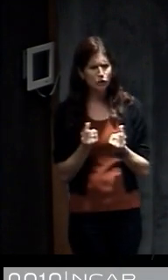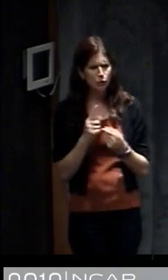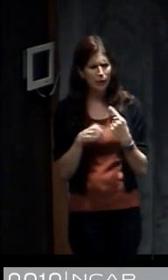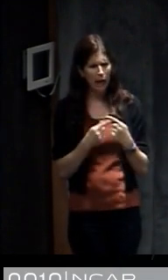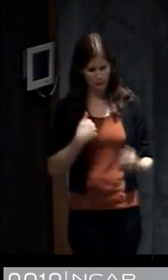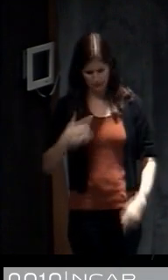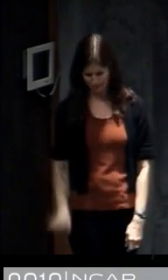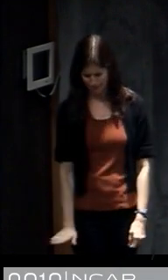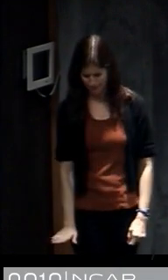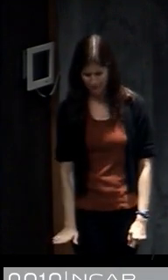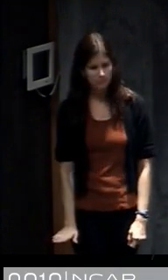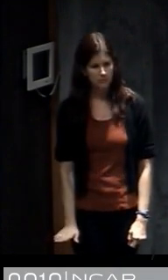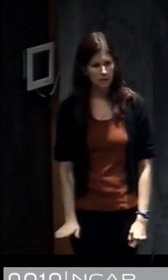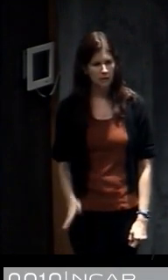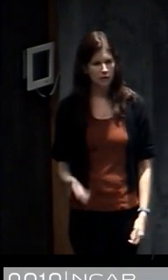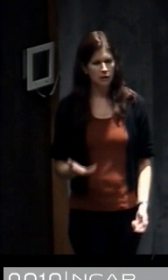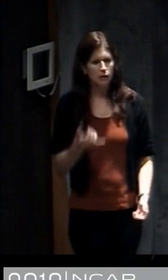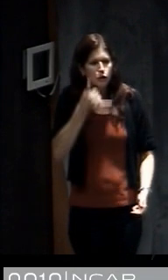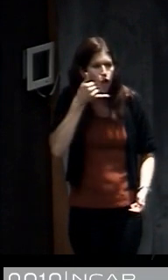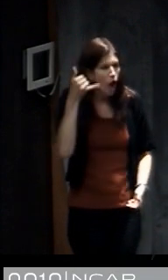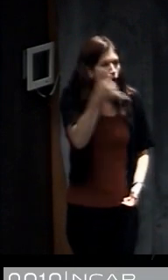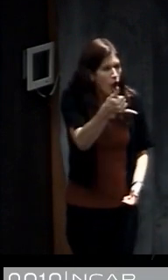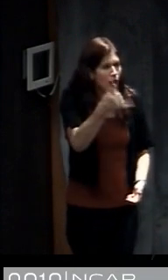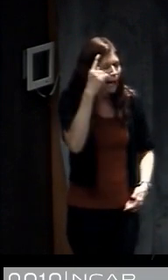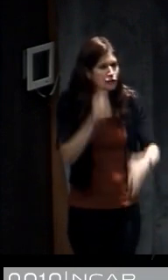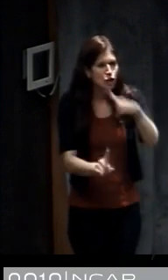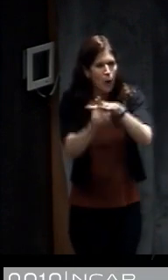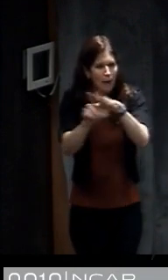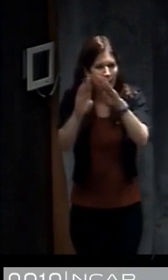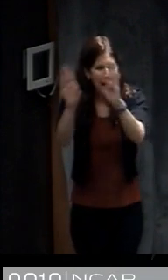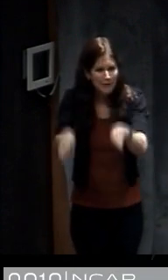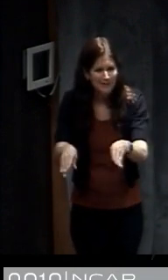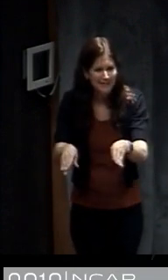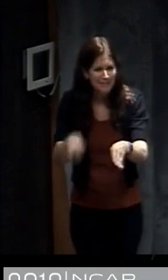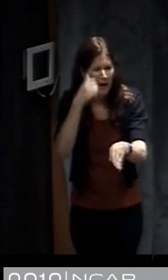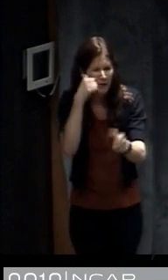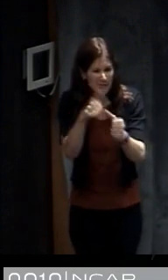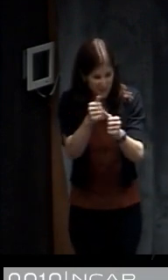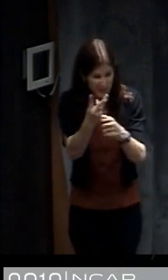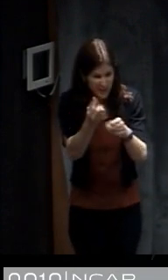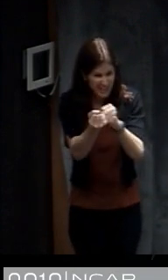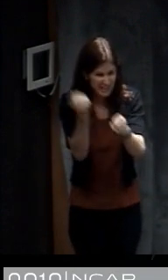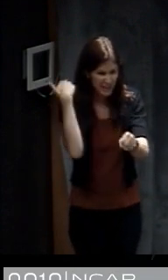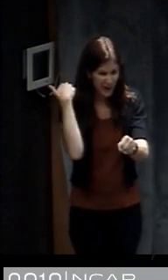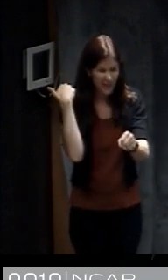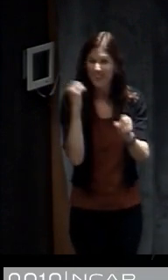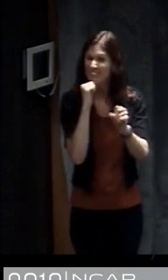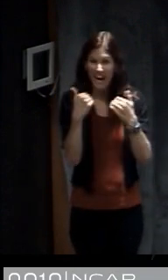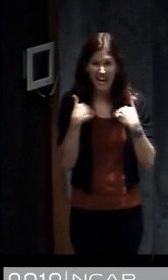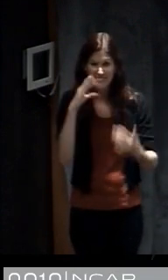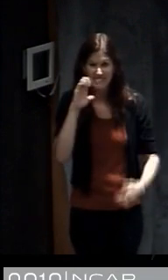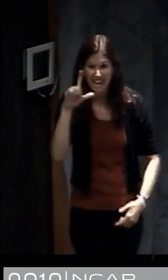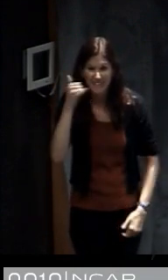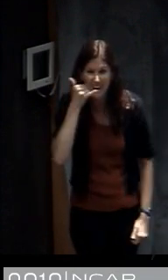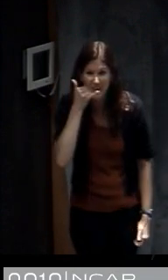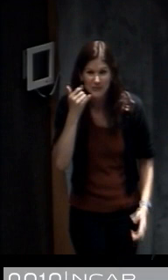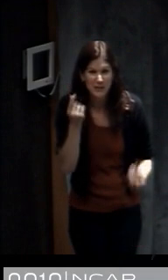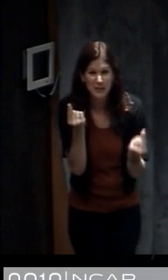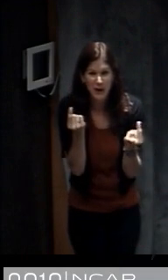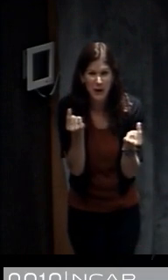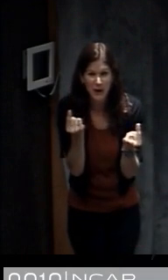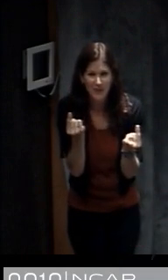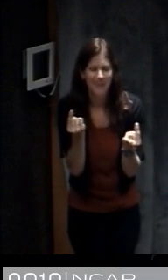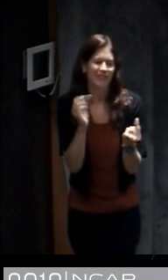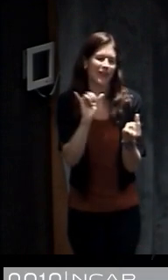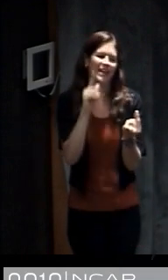kid? You would call on the telephone or you'd just show up at their house, right? But I couldn't even remember back to a few years ago when I would have just emailed the parent. So that's just an illustration